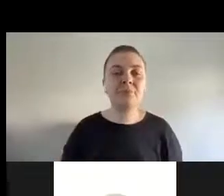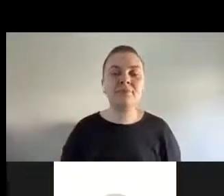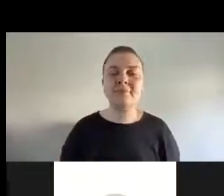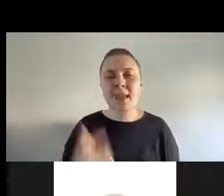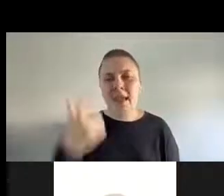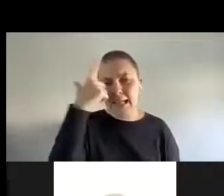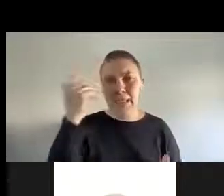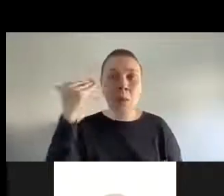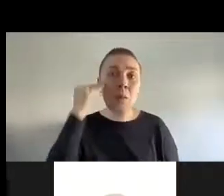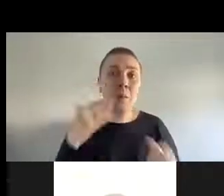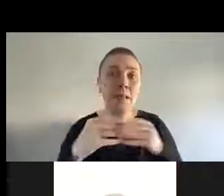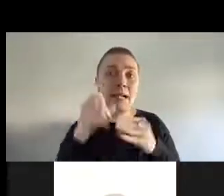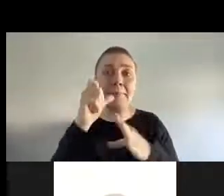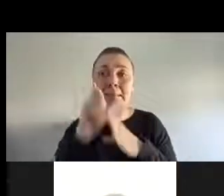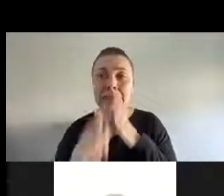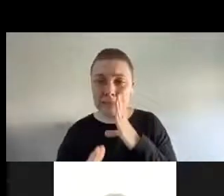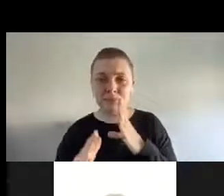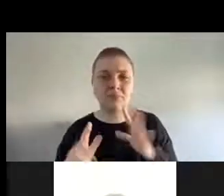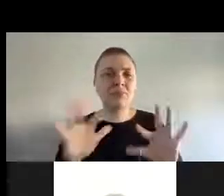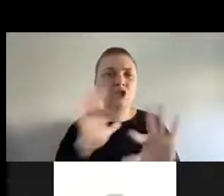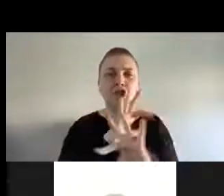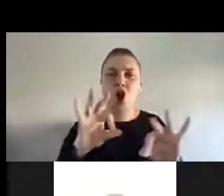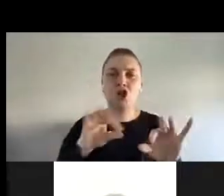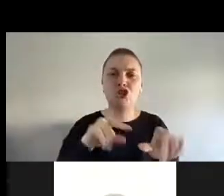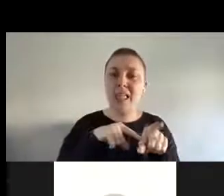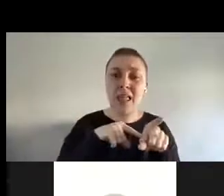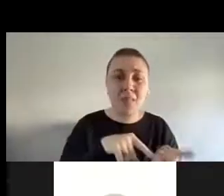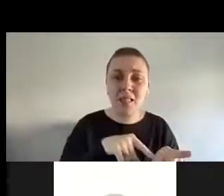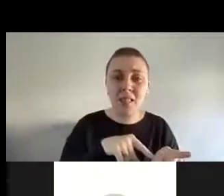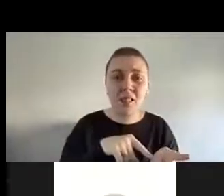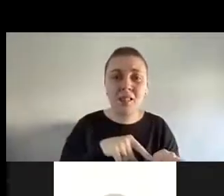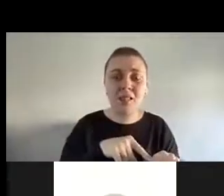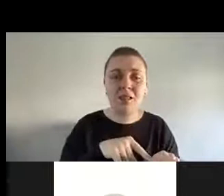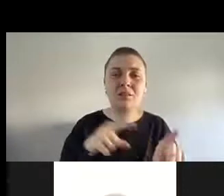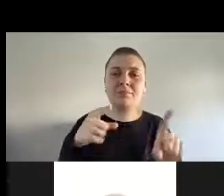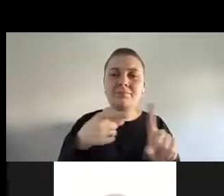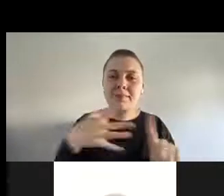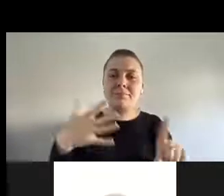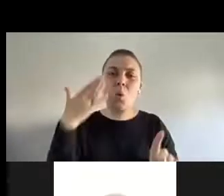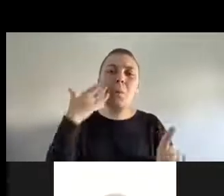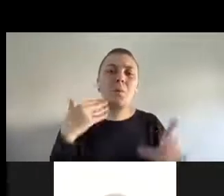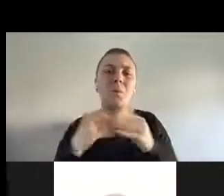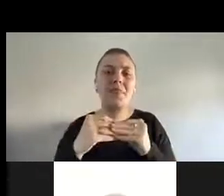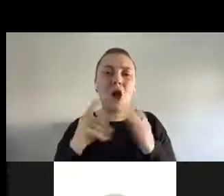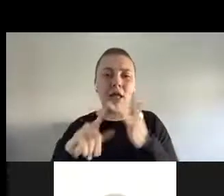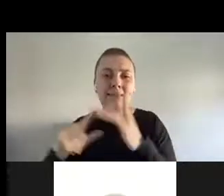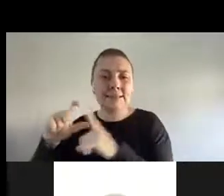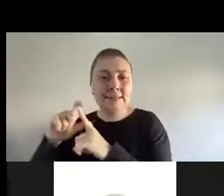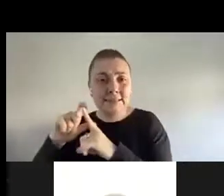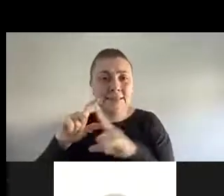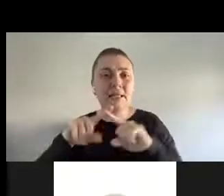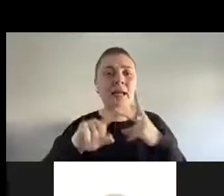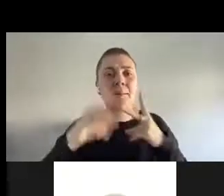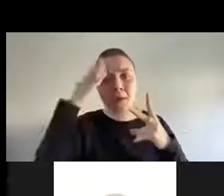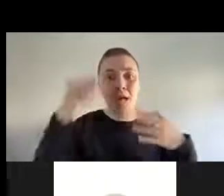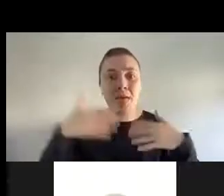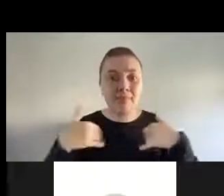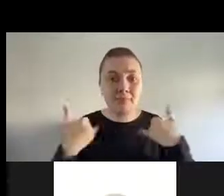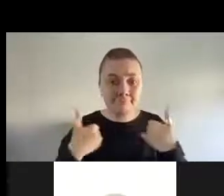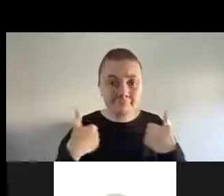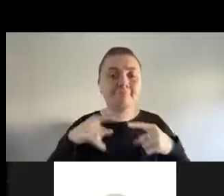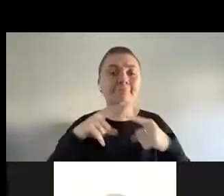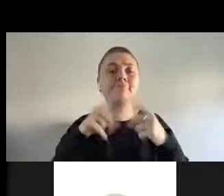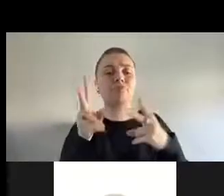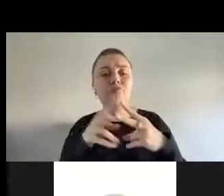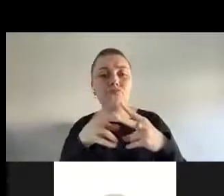with disabilities aren't reliable, and particularly this is relevant for women with intellectual disabilities and with mental health conditions. Is